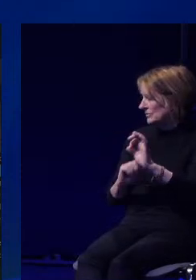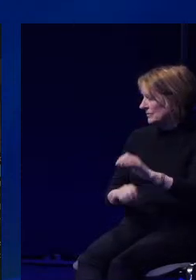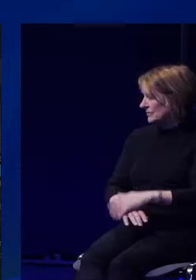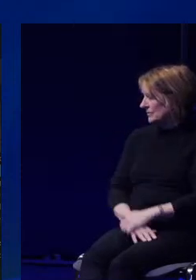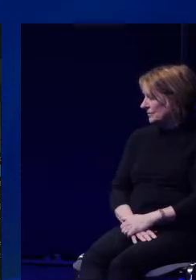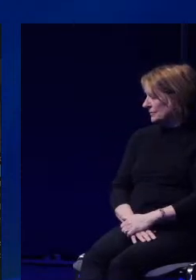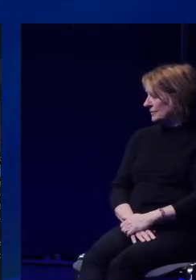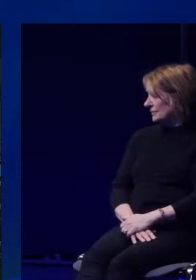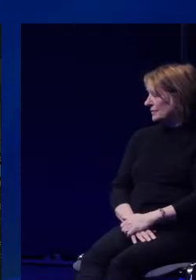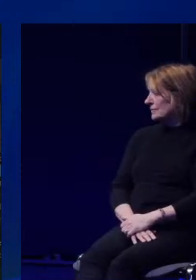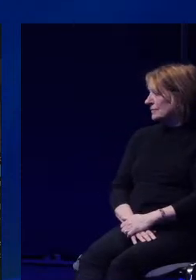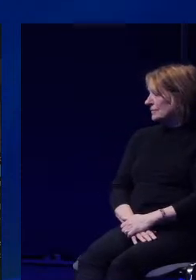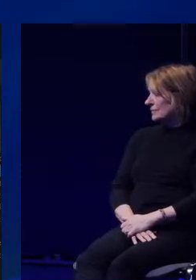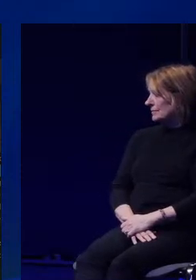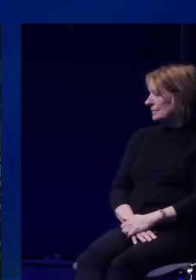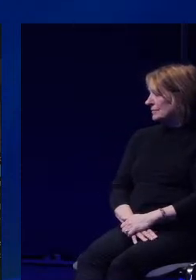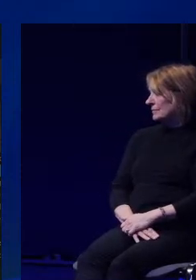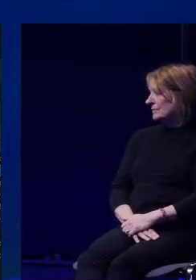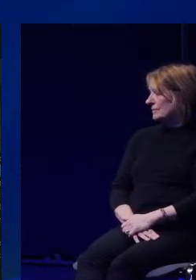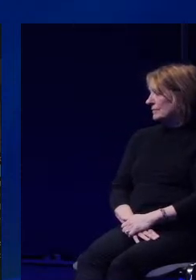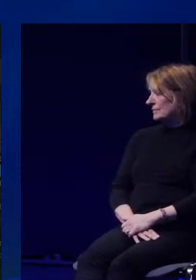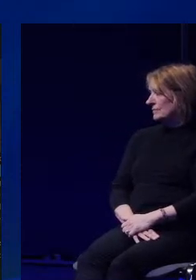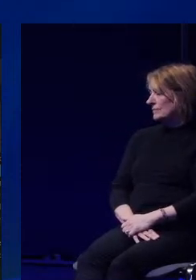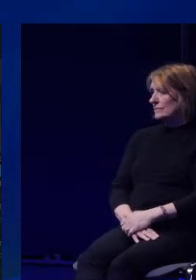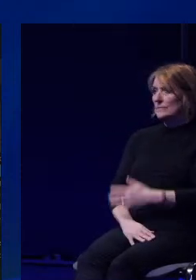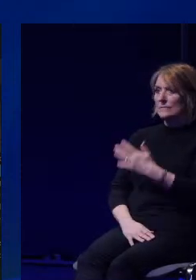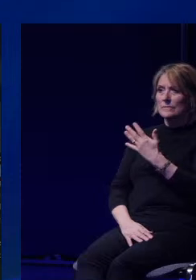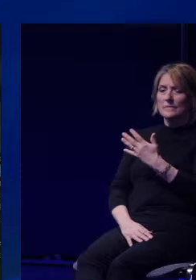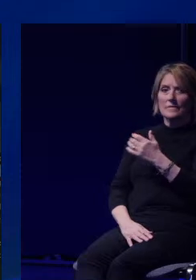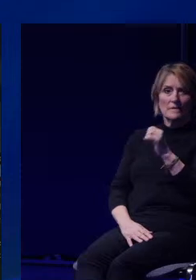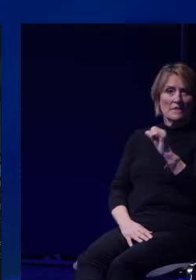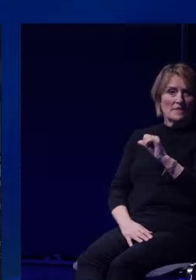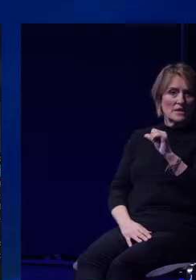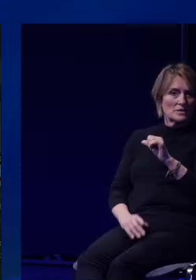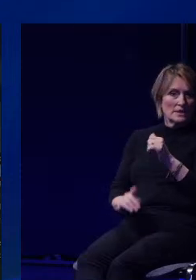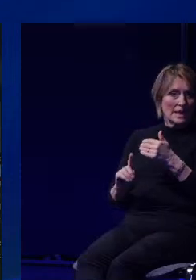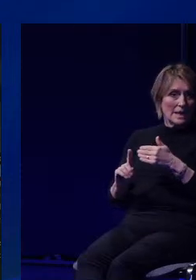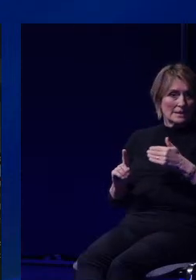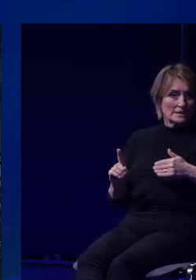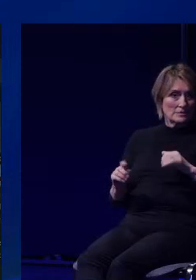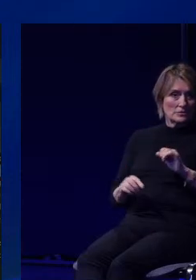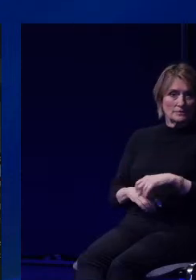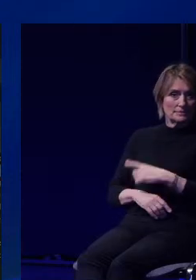you can go to like 5,000 lux.